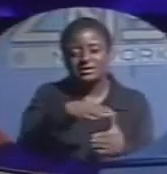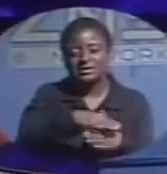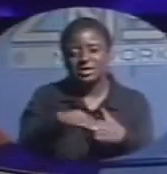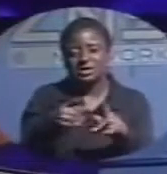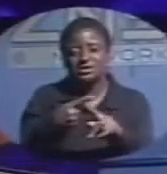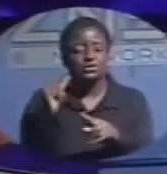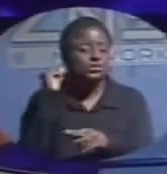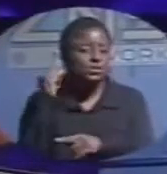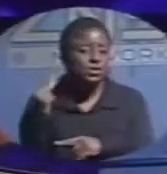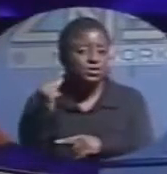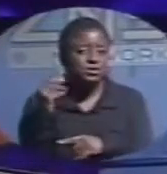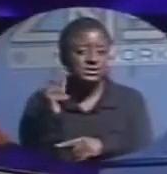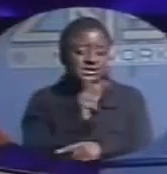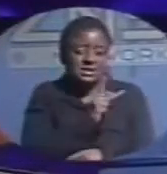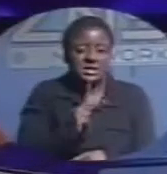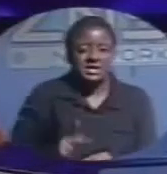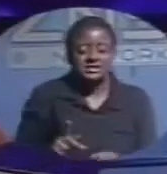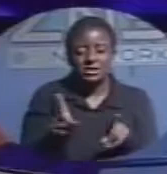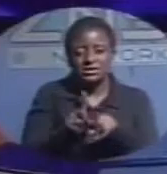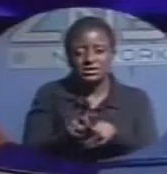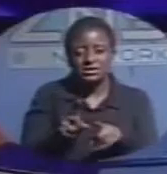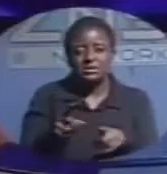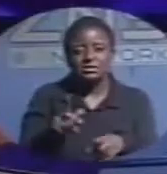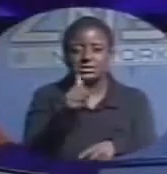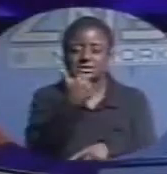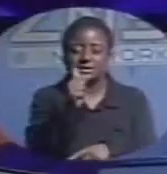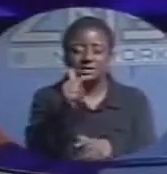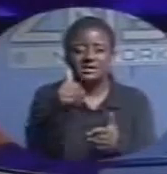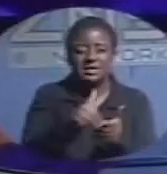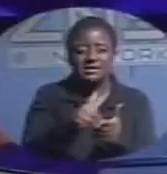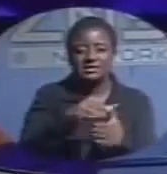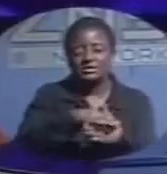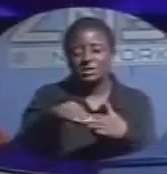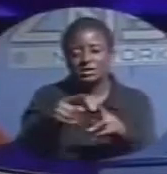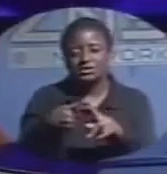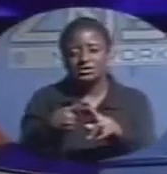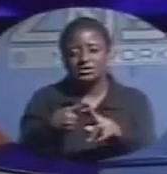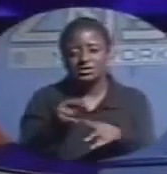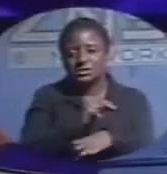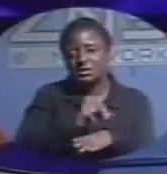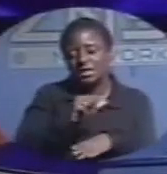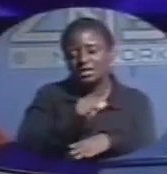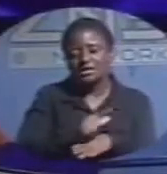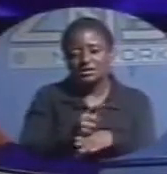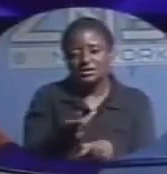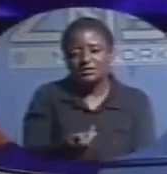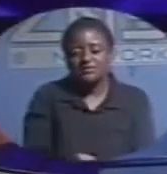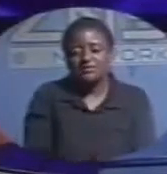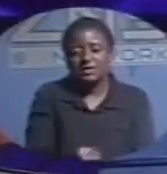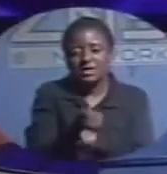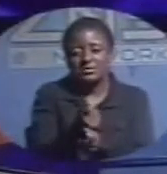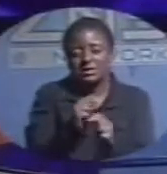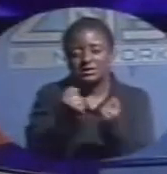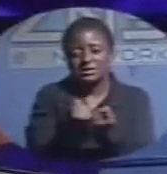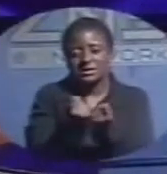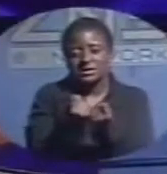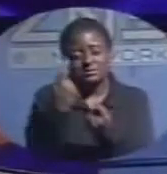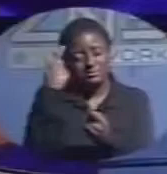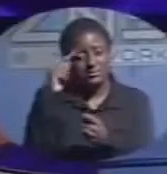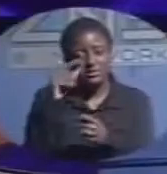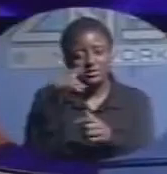a $10,000 contribution to our men's national volleyball team for their gold medal winning performance at this year's Caribbean